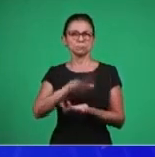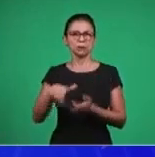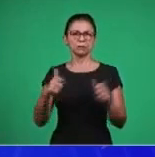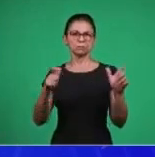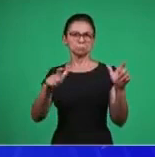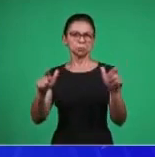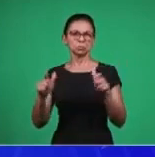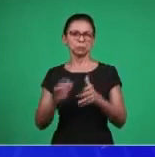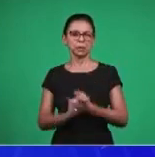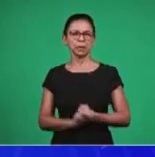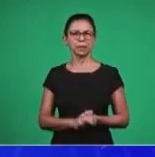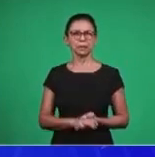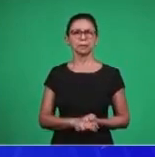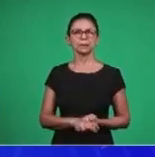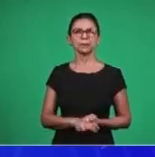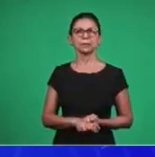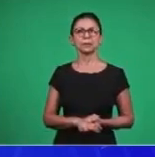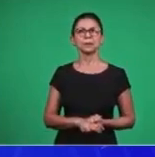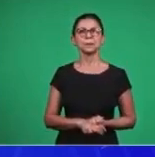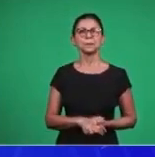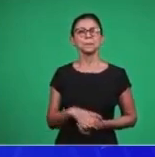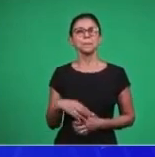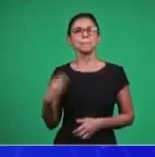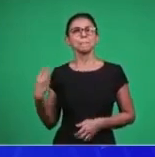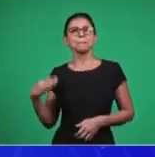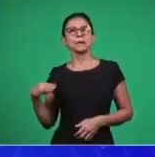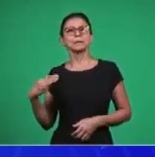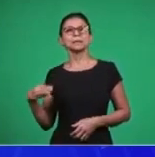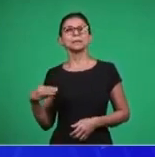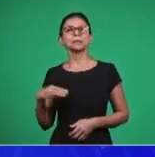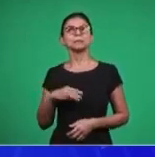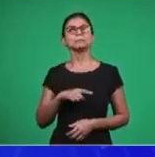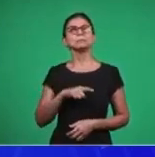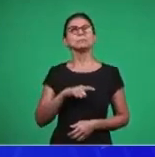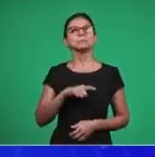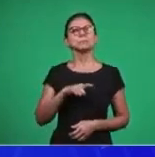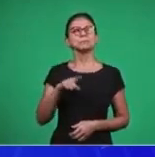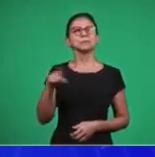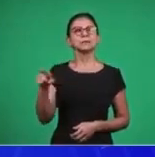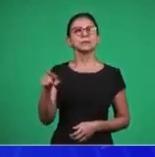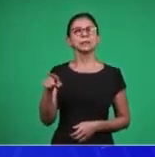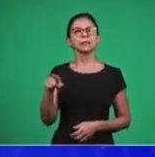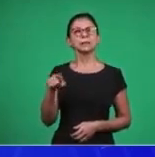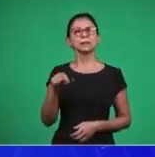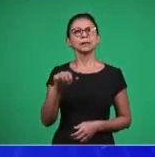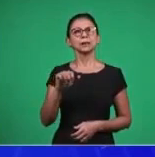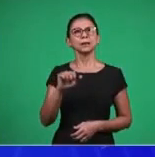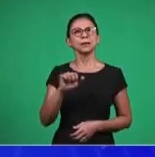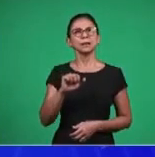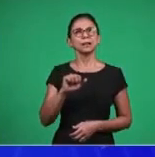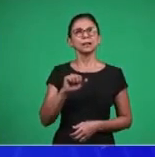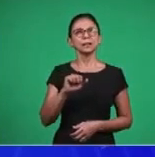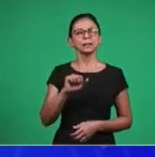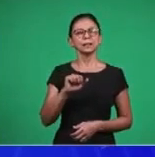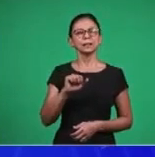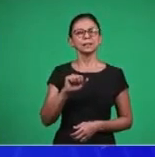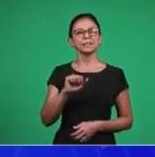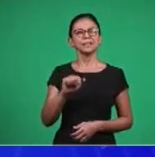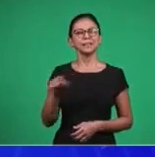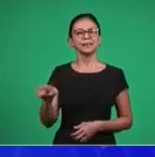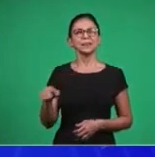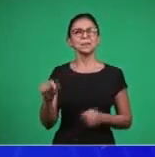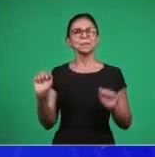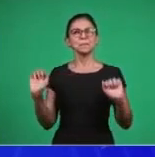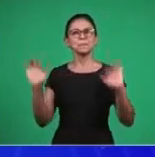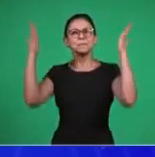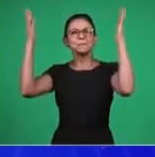and many churches in San Luis and Maranhão. But in that location, in Napurus, the work was done